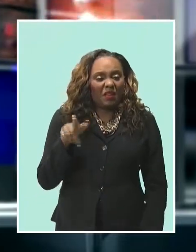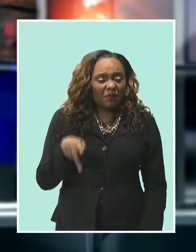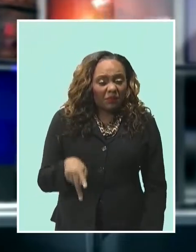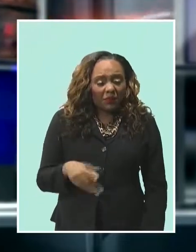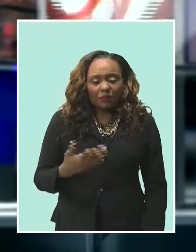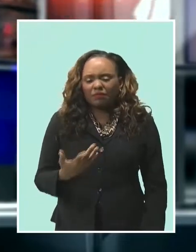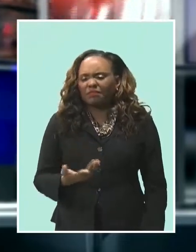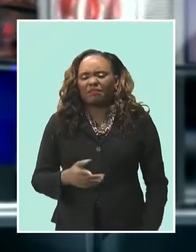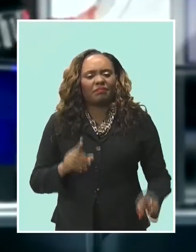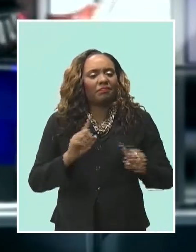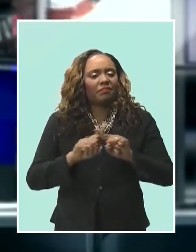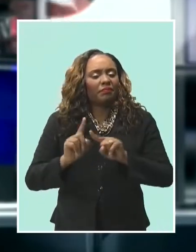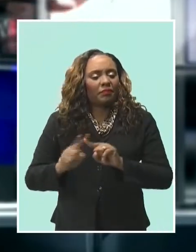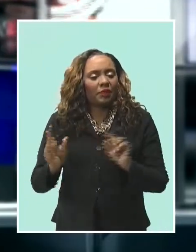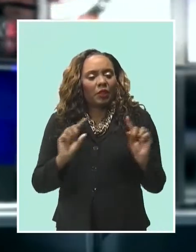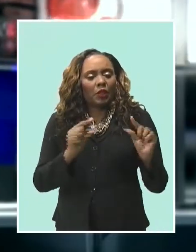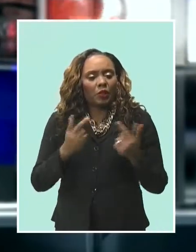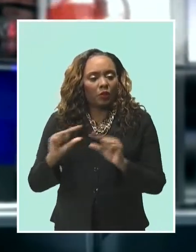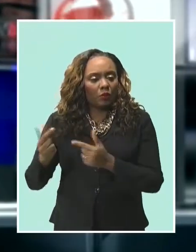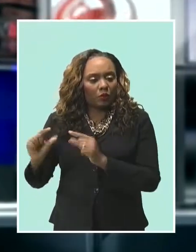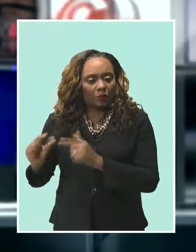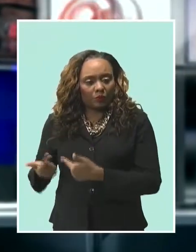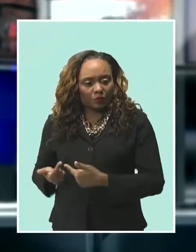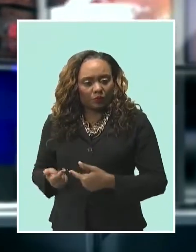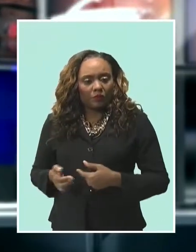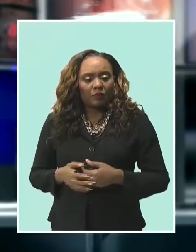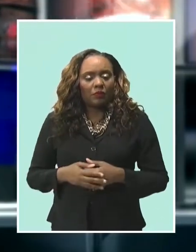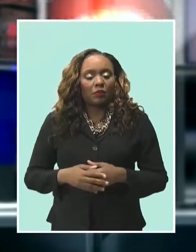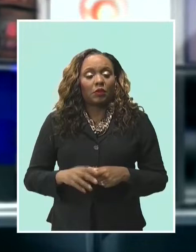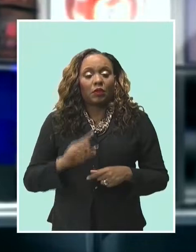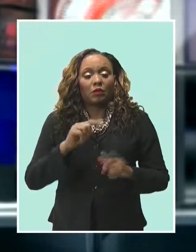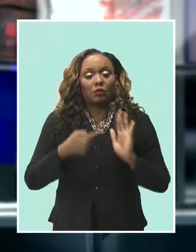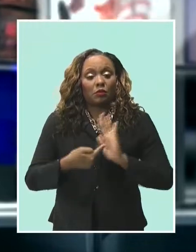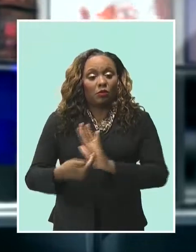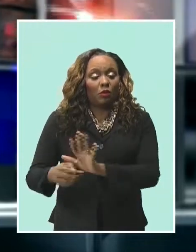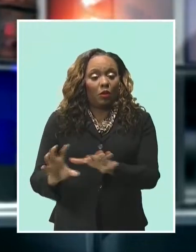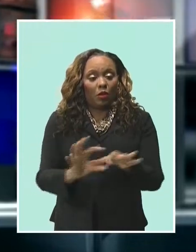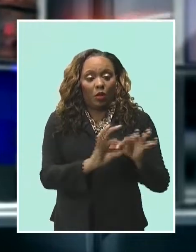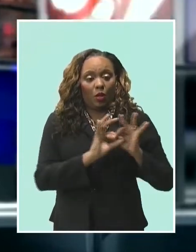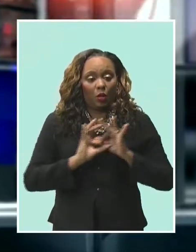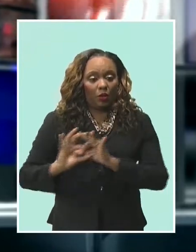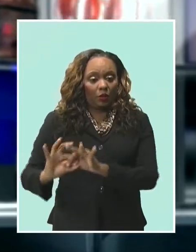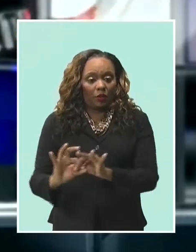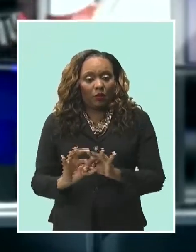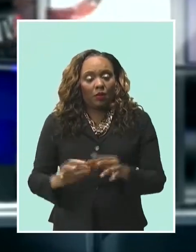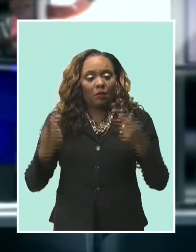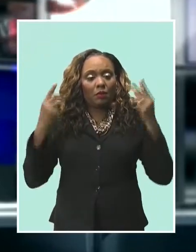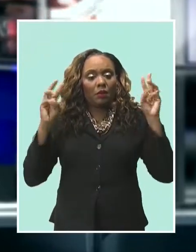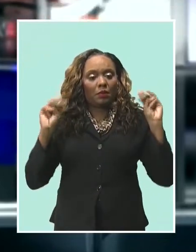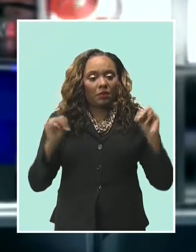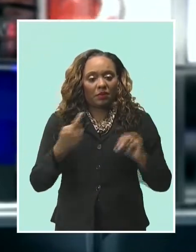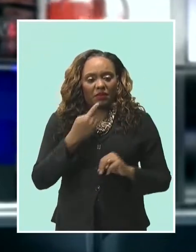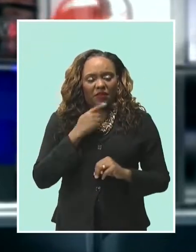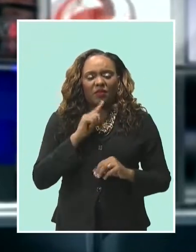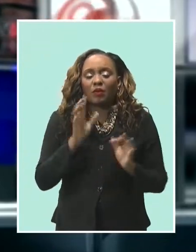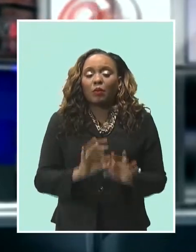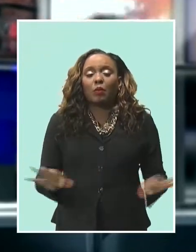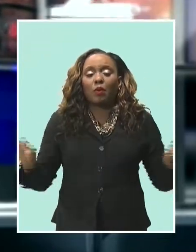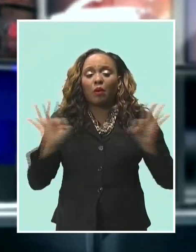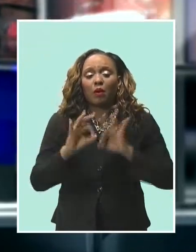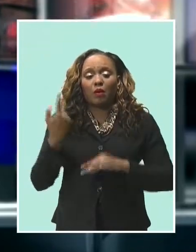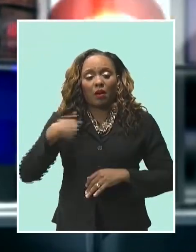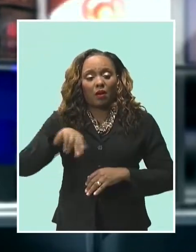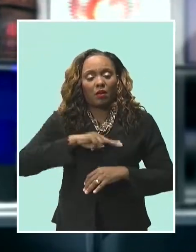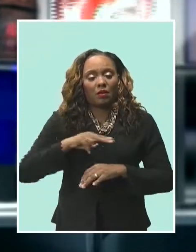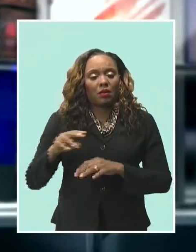also representatives from the church, the opposition, and representatives from the Democratic Labour Party. As Prime Minister Motley said,